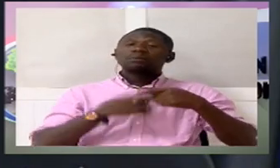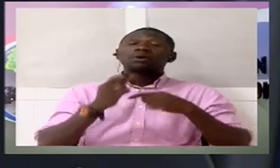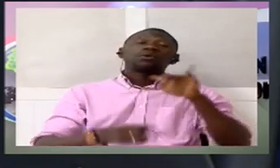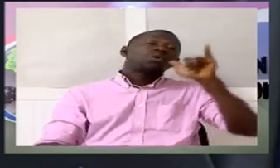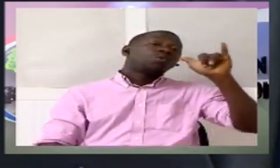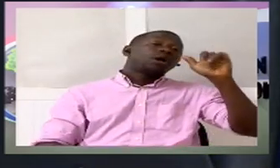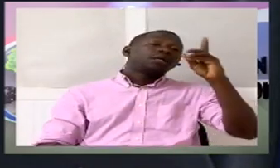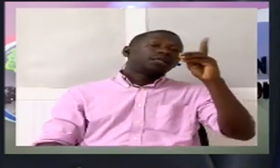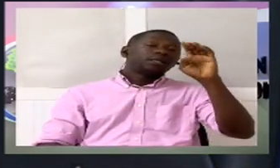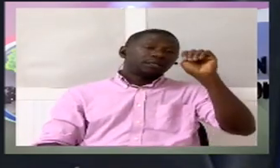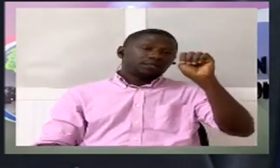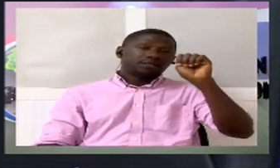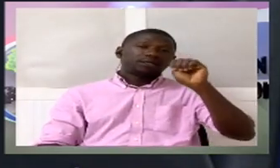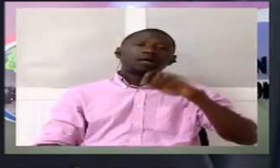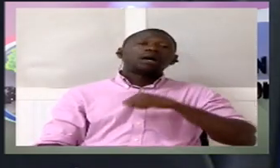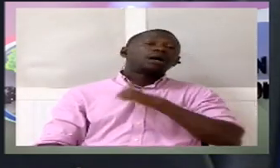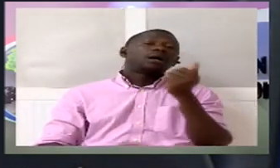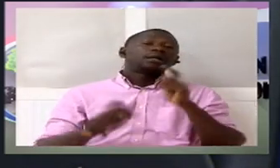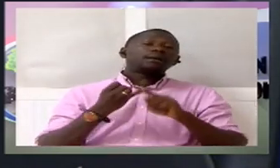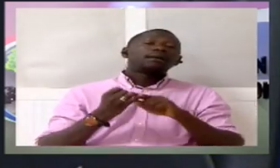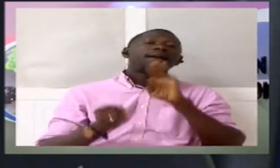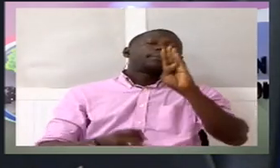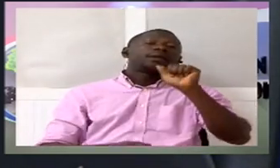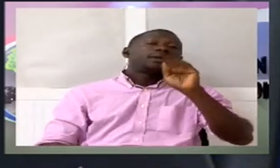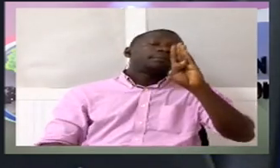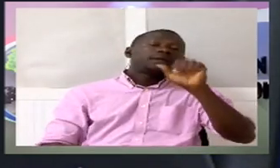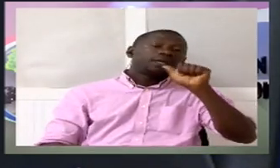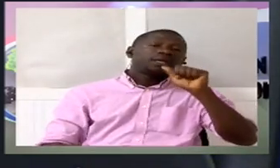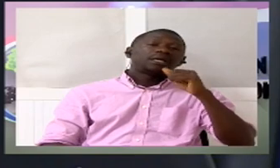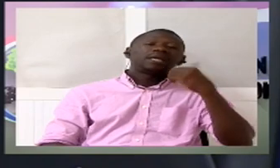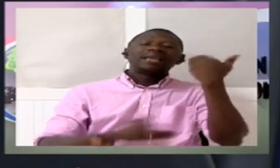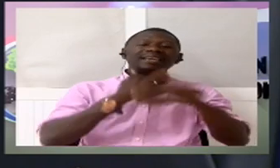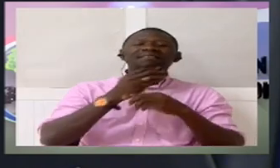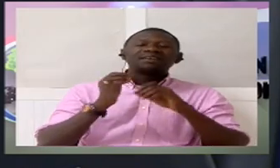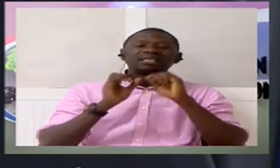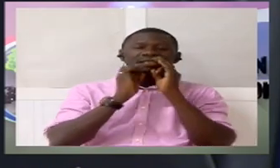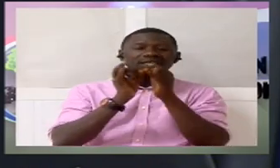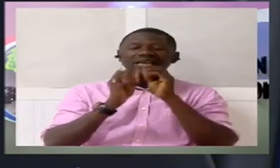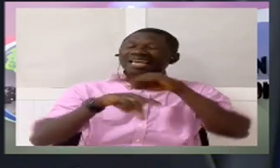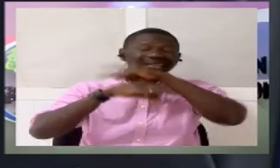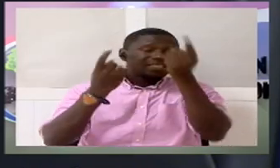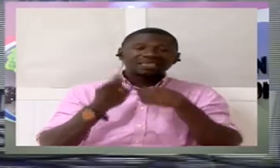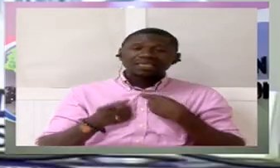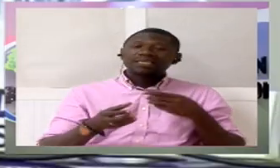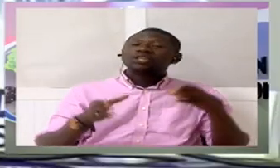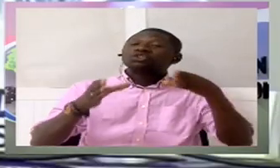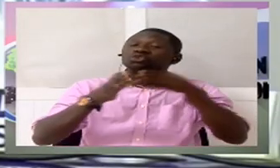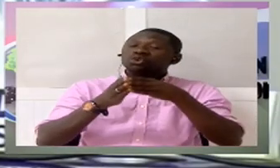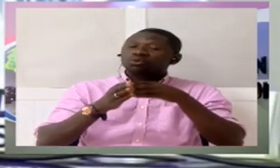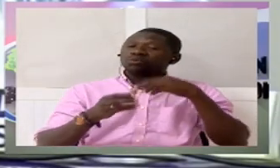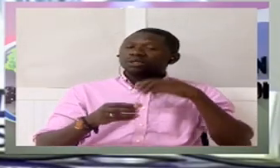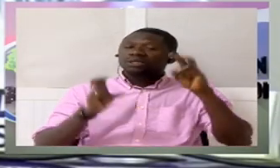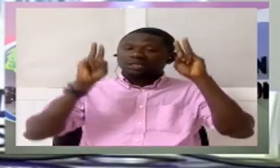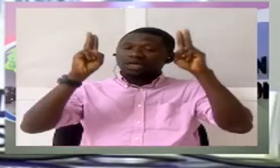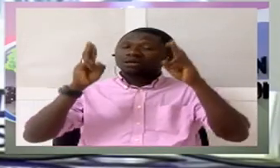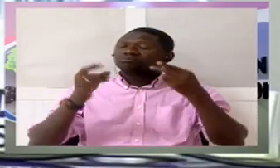and baba never said anything to that effect to me until the problems started. You realize